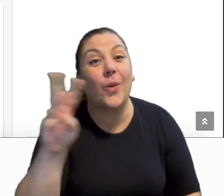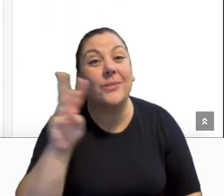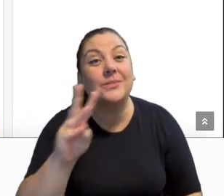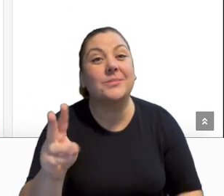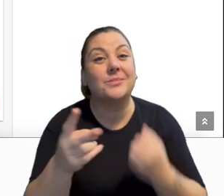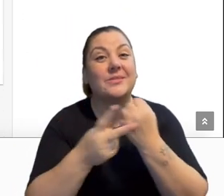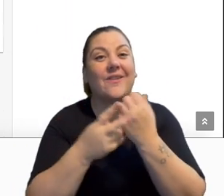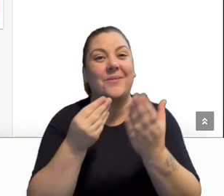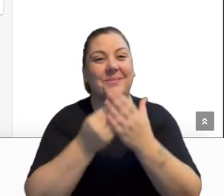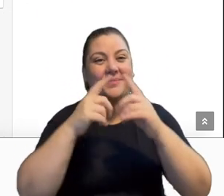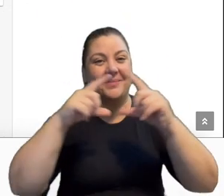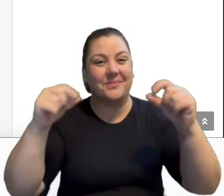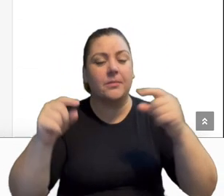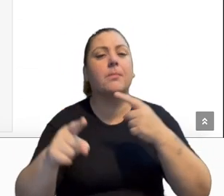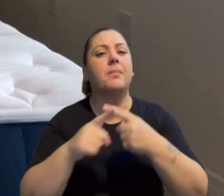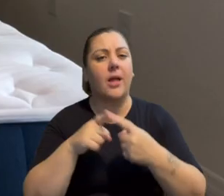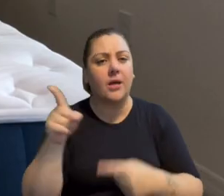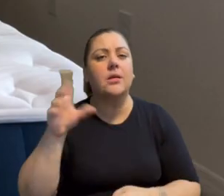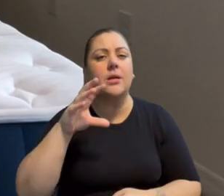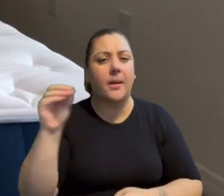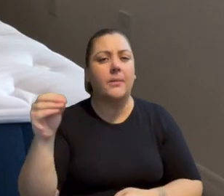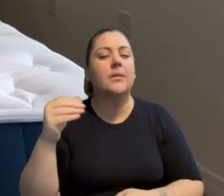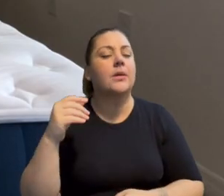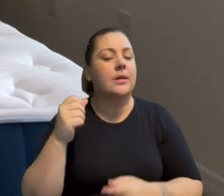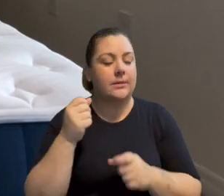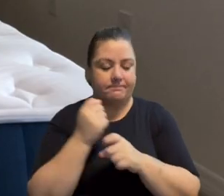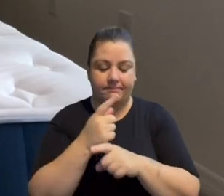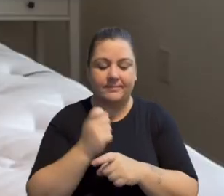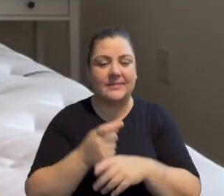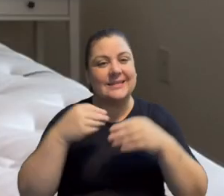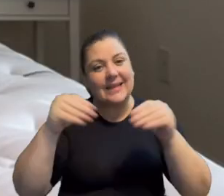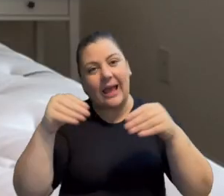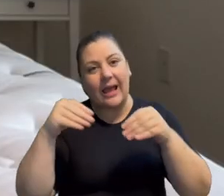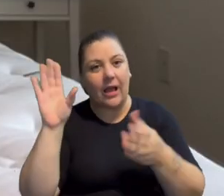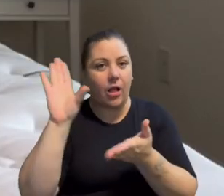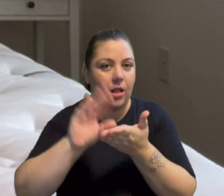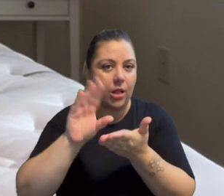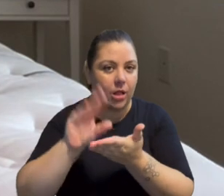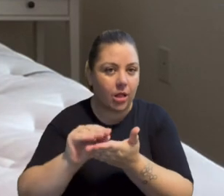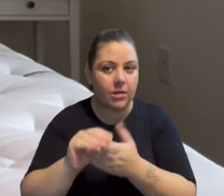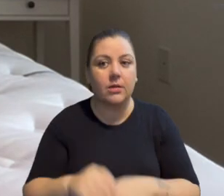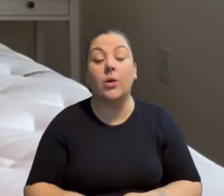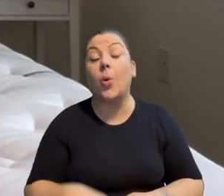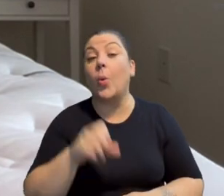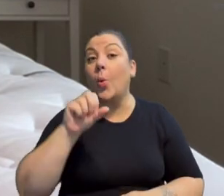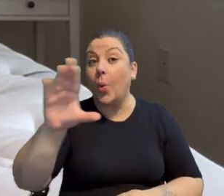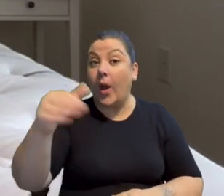lots of sales. They do also offer easy financing through